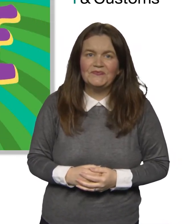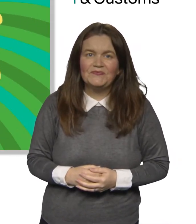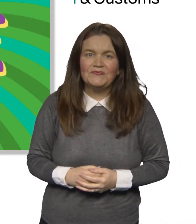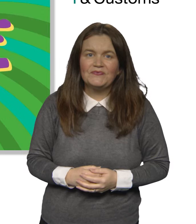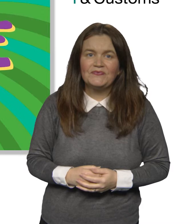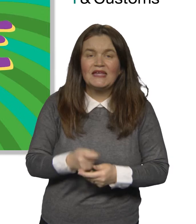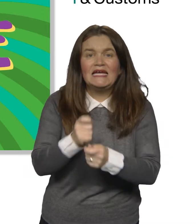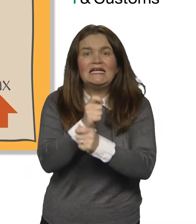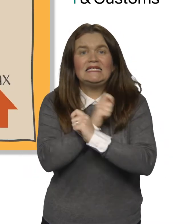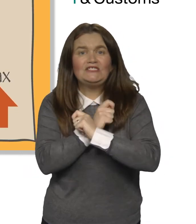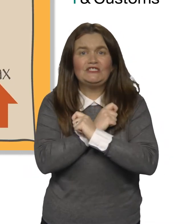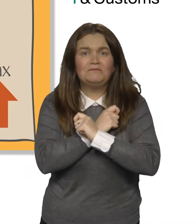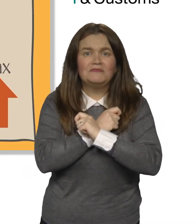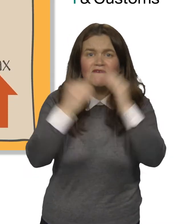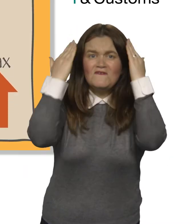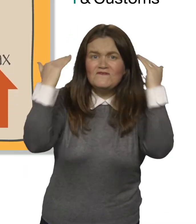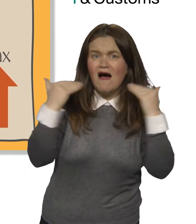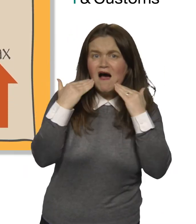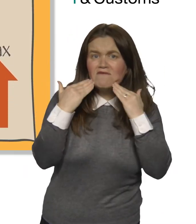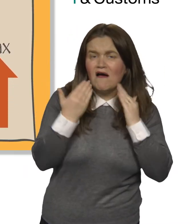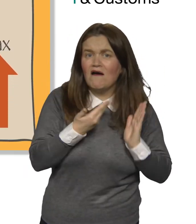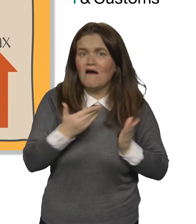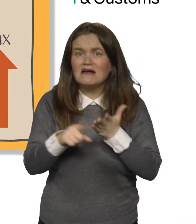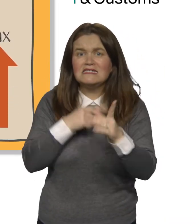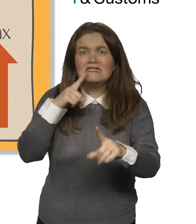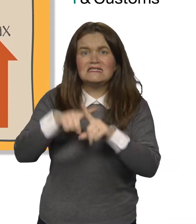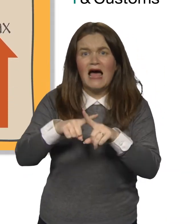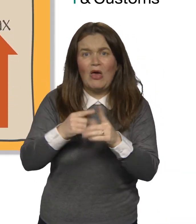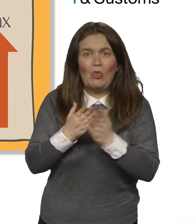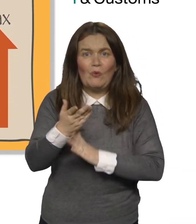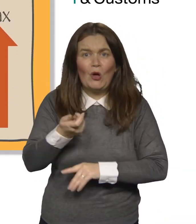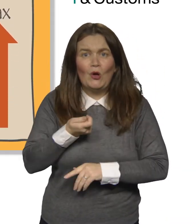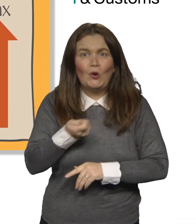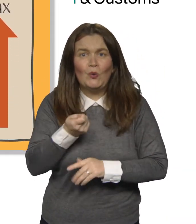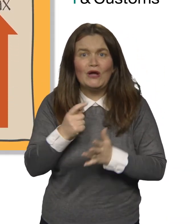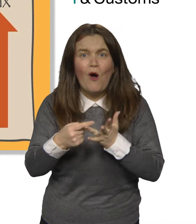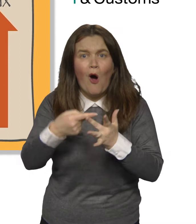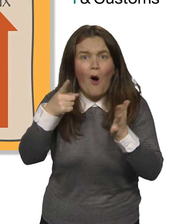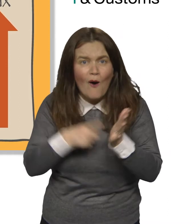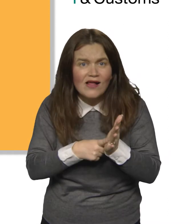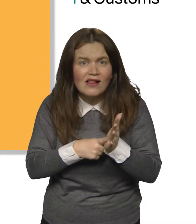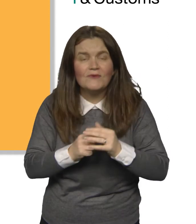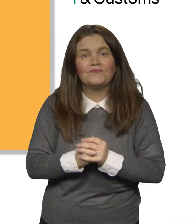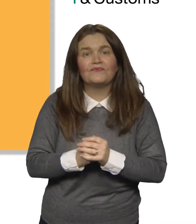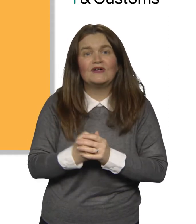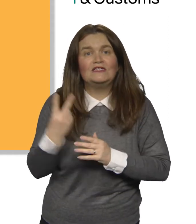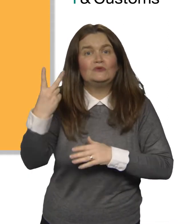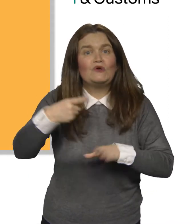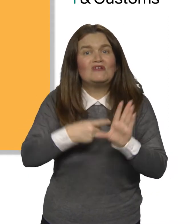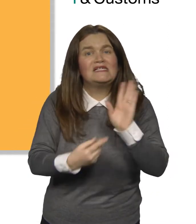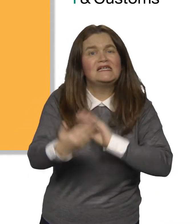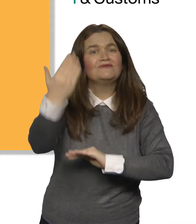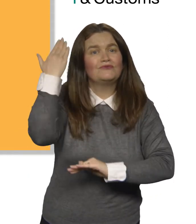strange. The Egyptian pharaohs introduced a tax on cooking oil. 200 years ago in